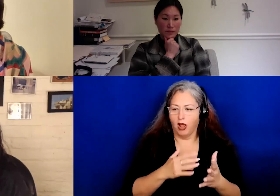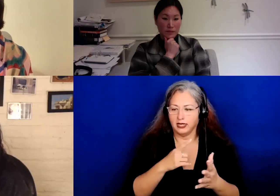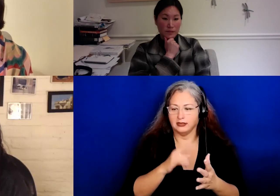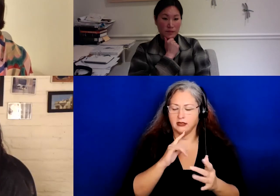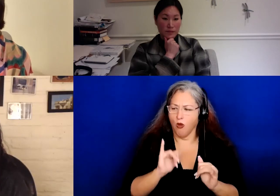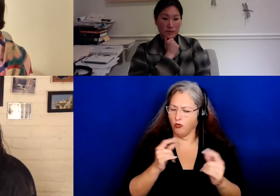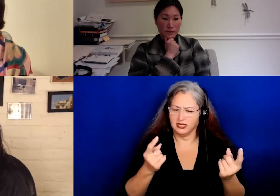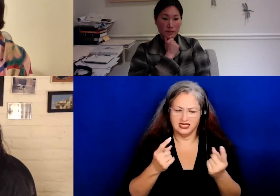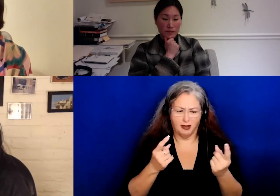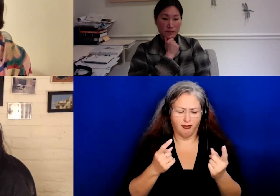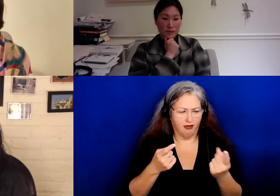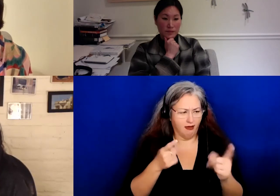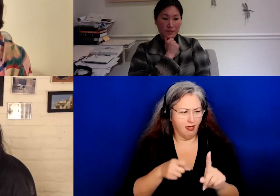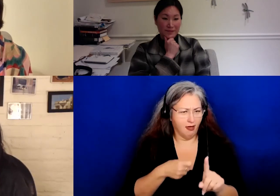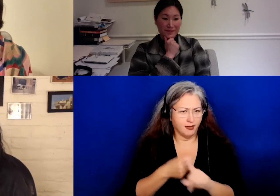something happened.